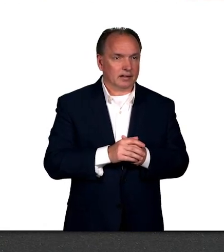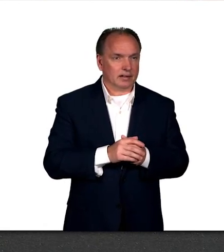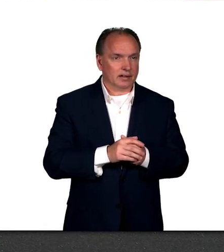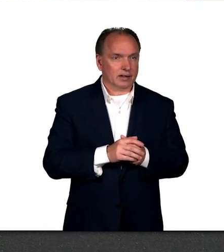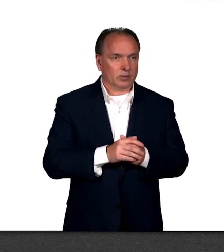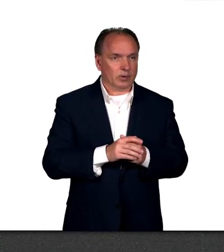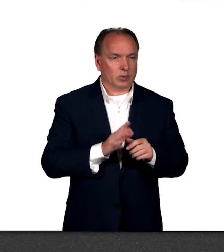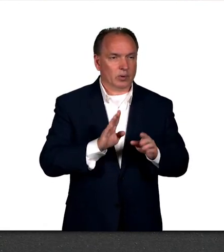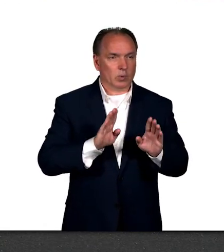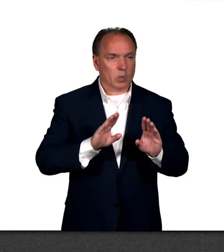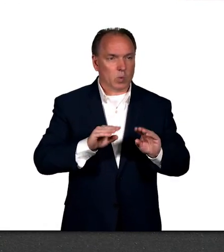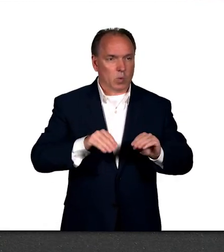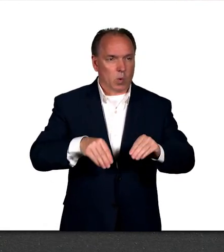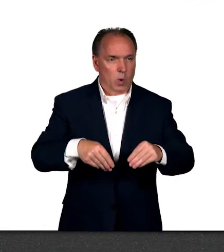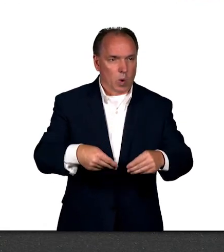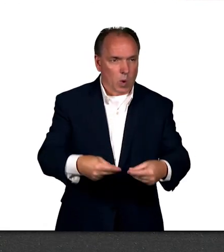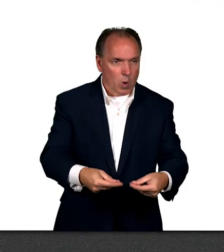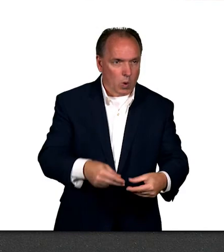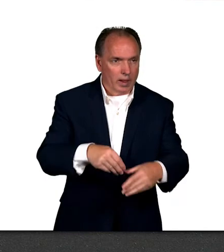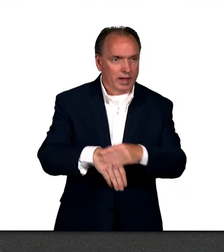We're gonna roll them in the mud.